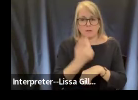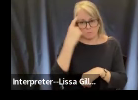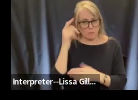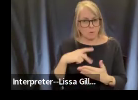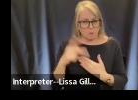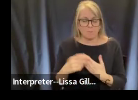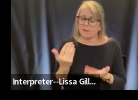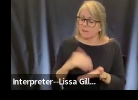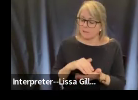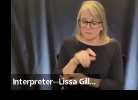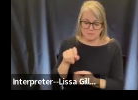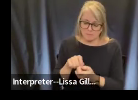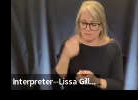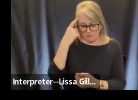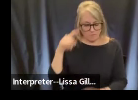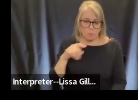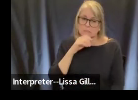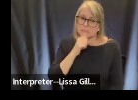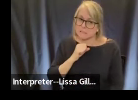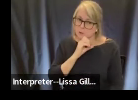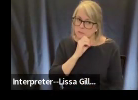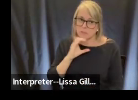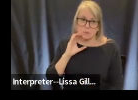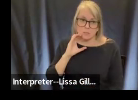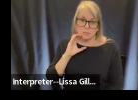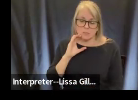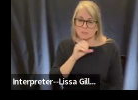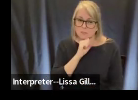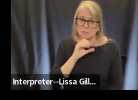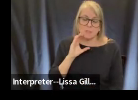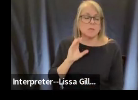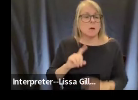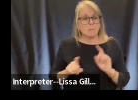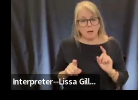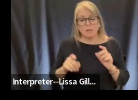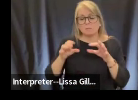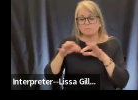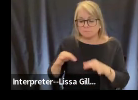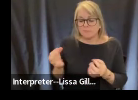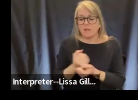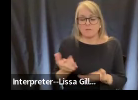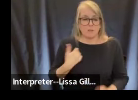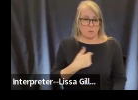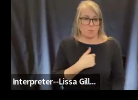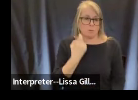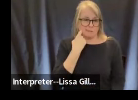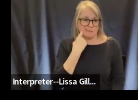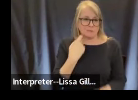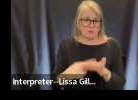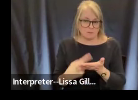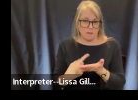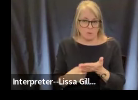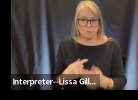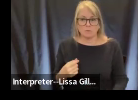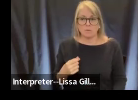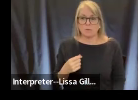it is, again, specific to senior citizens, but it was just to go over all the things that we just talked about. It was kind